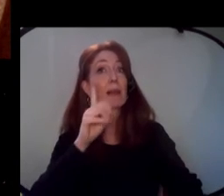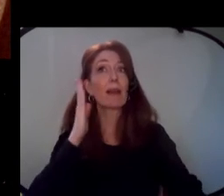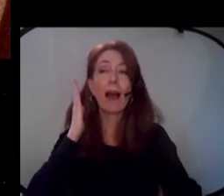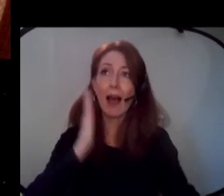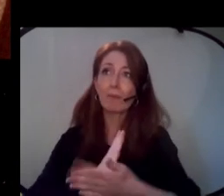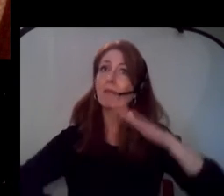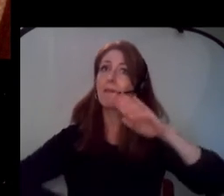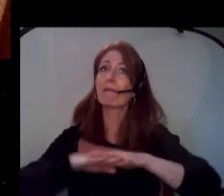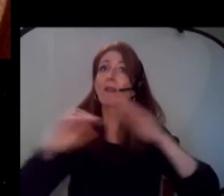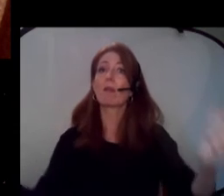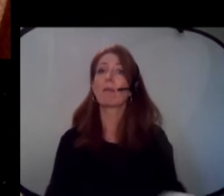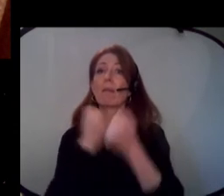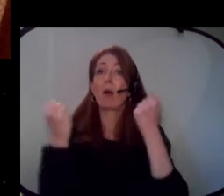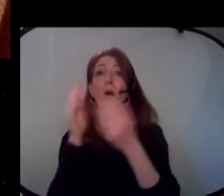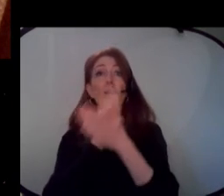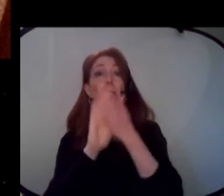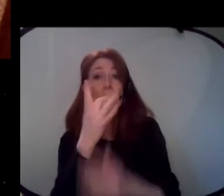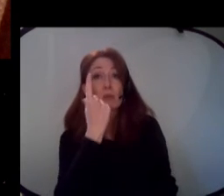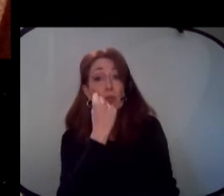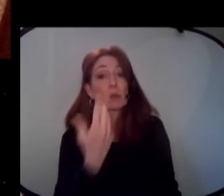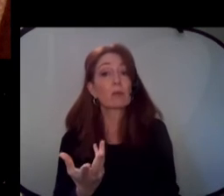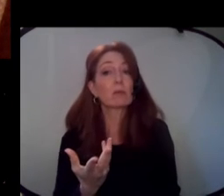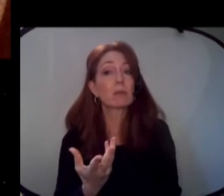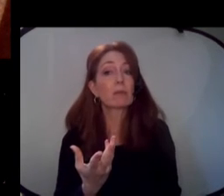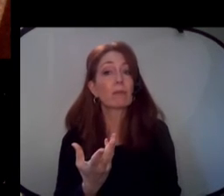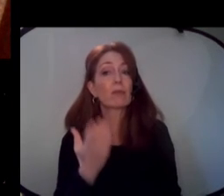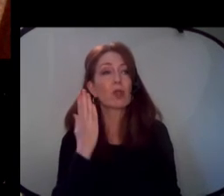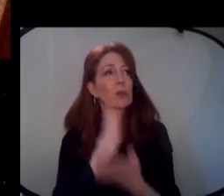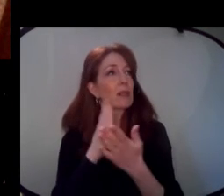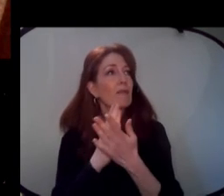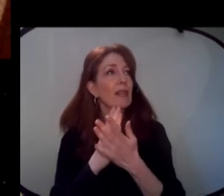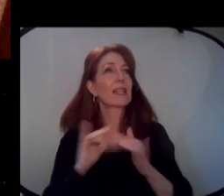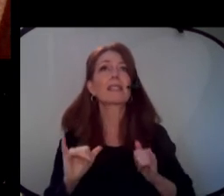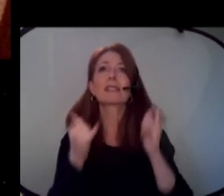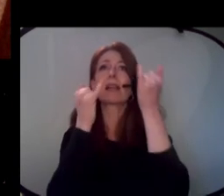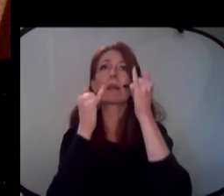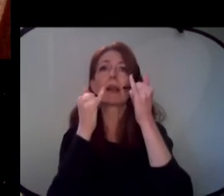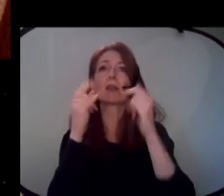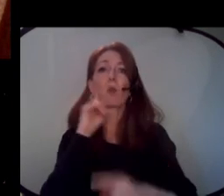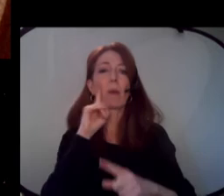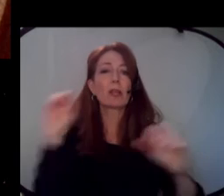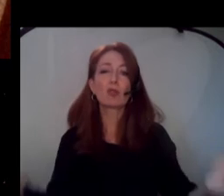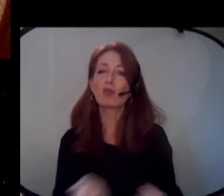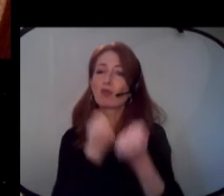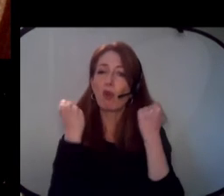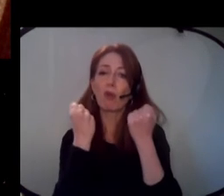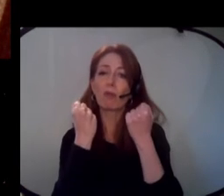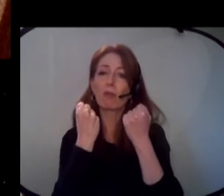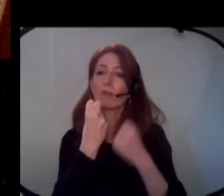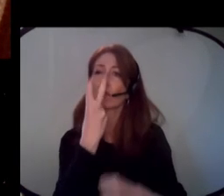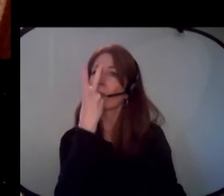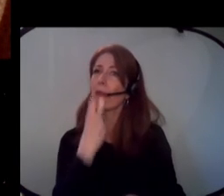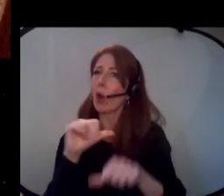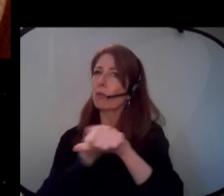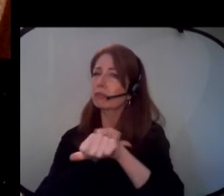could be very strong women. So there was a sort of celebration of strong women like this, and the Old Testament gave you many examples with